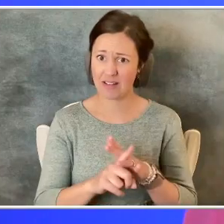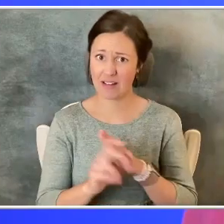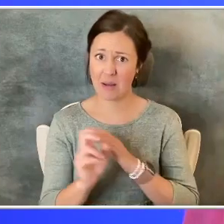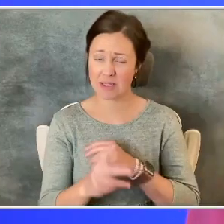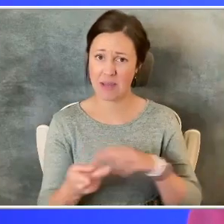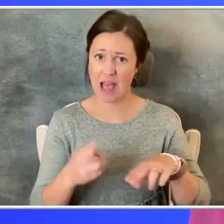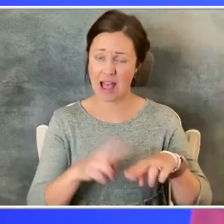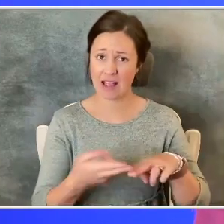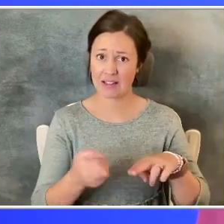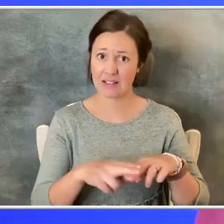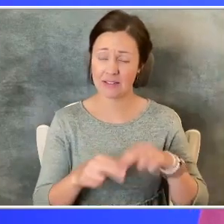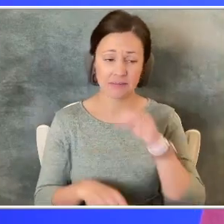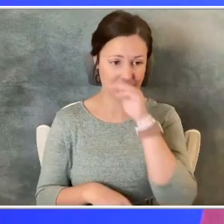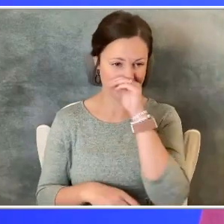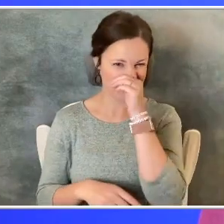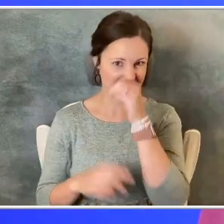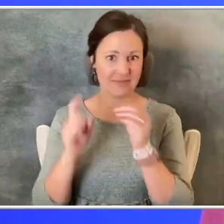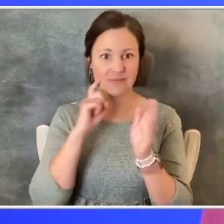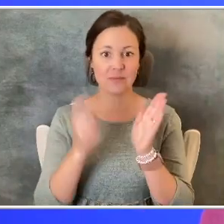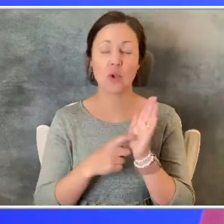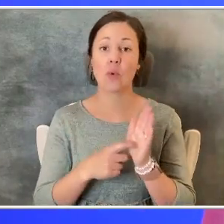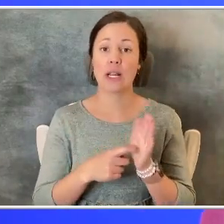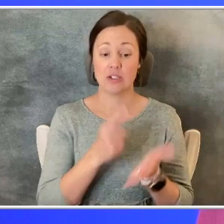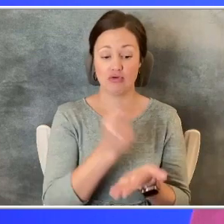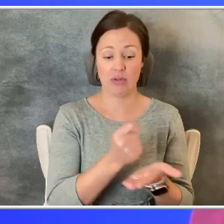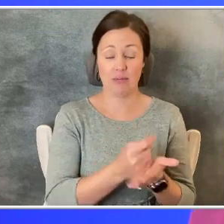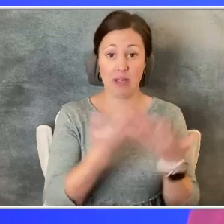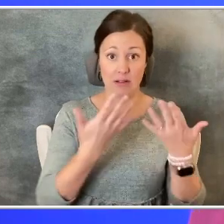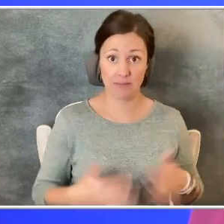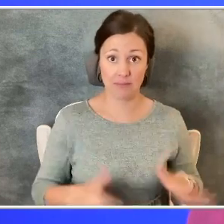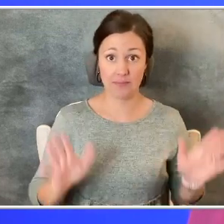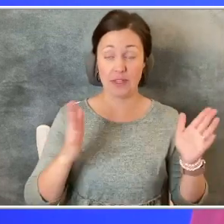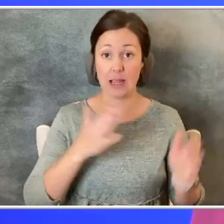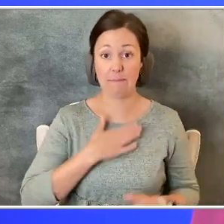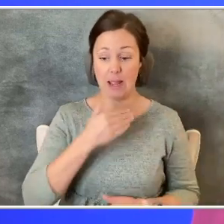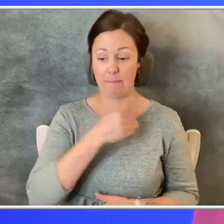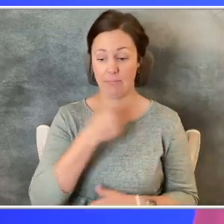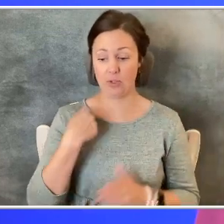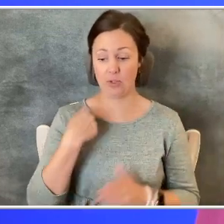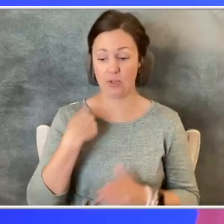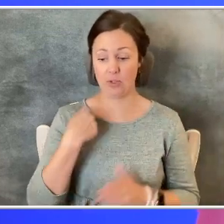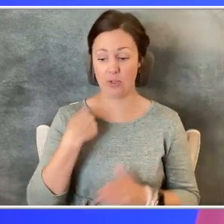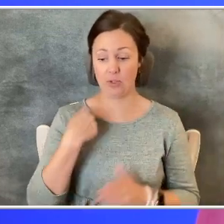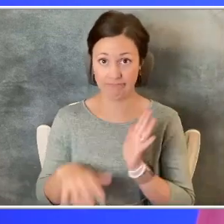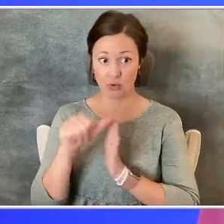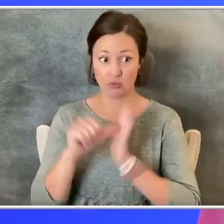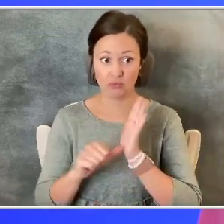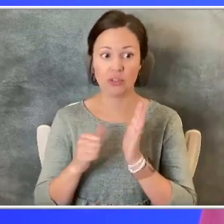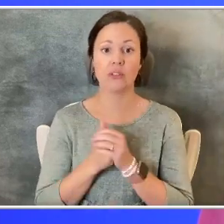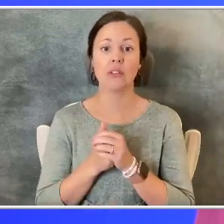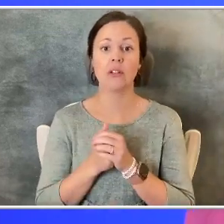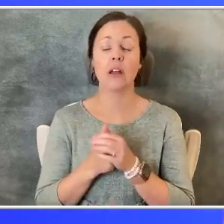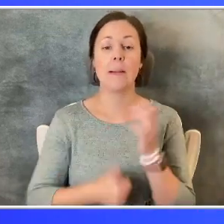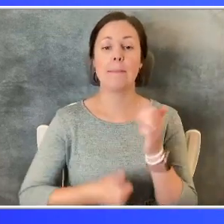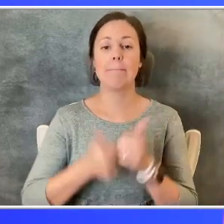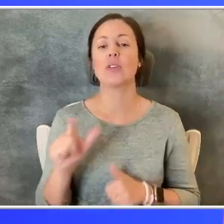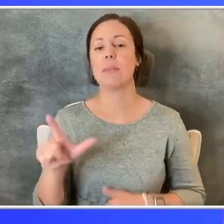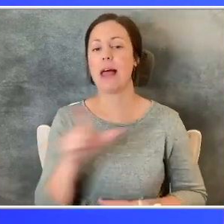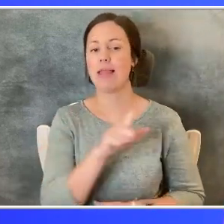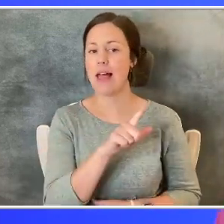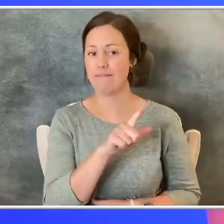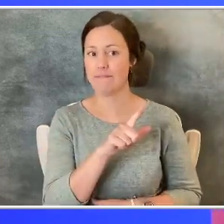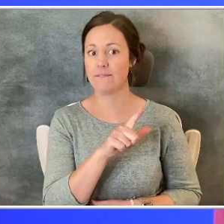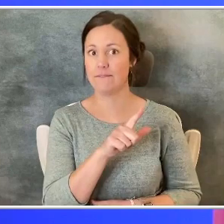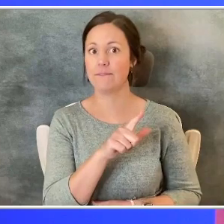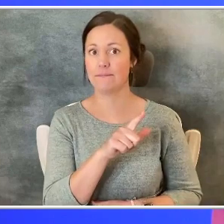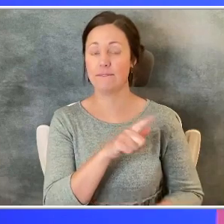when I finished with treatment and had my mastectomy, most of my left side was numb, down my